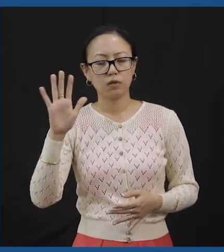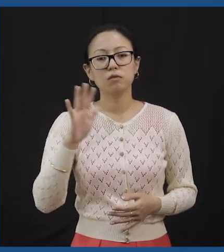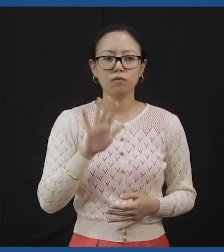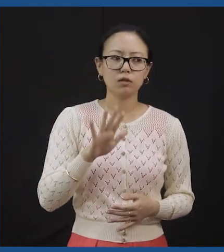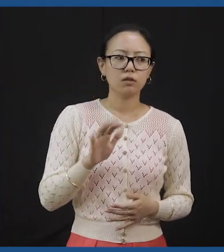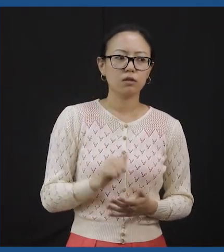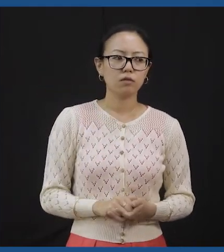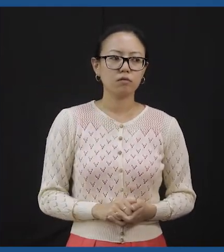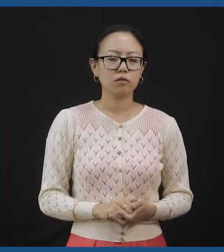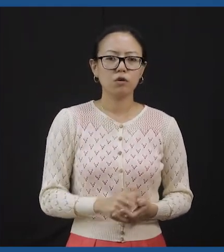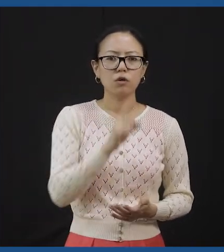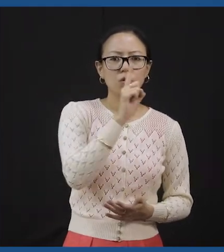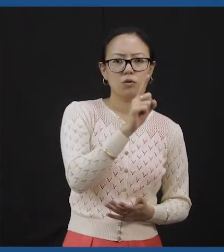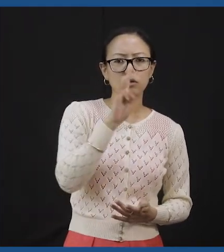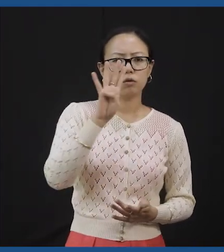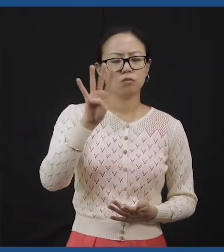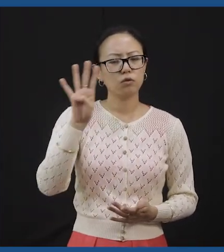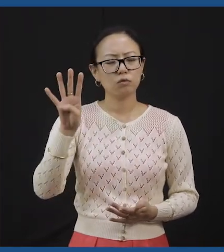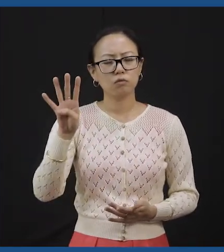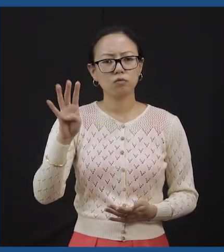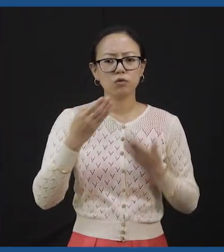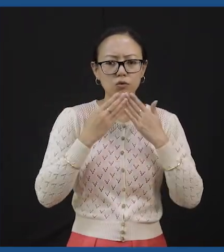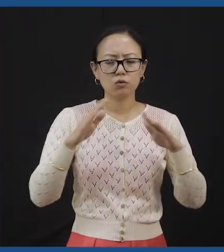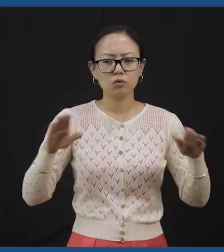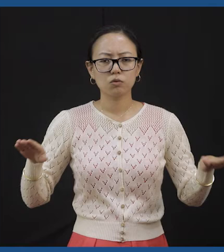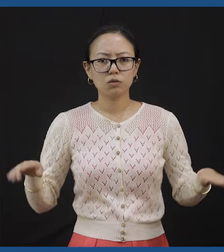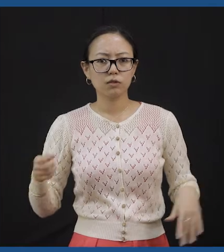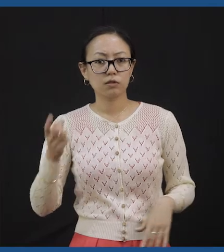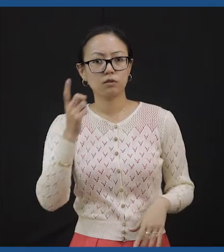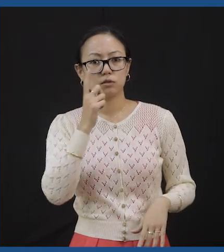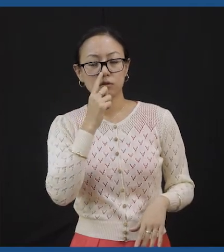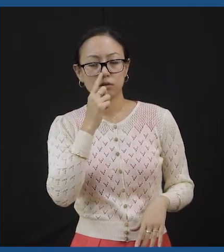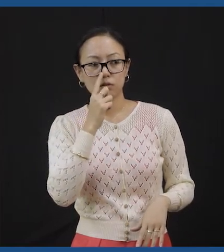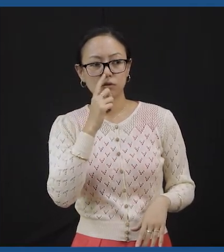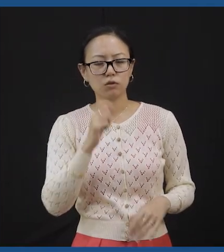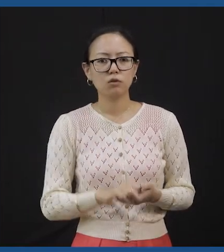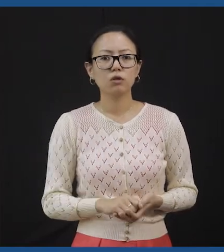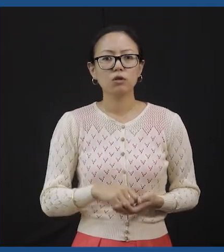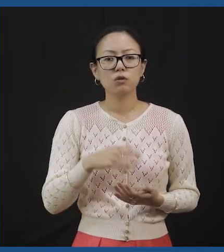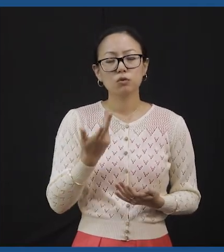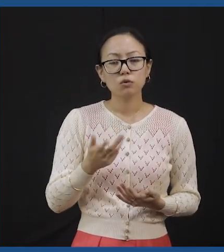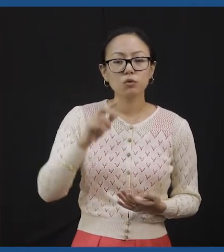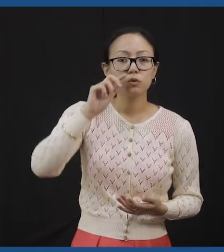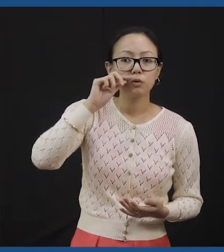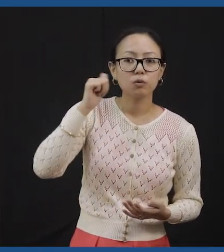144 of the students are girls. How many are boys? So in a school, you can